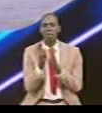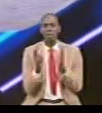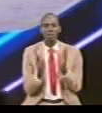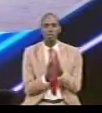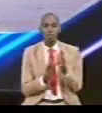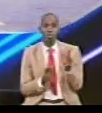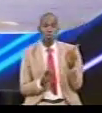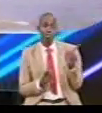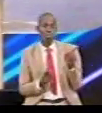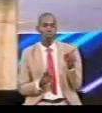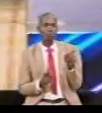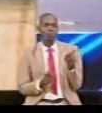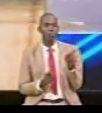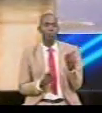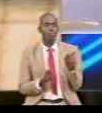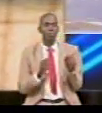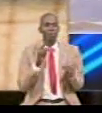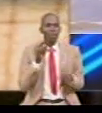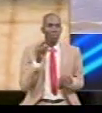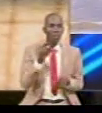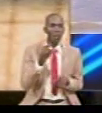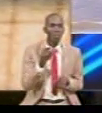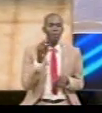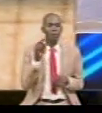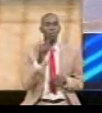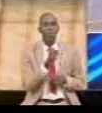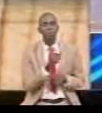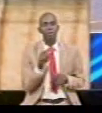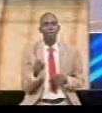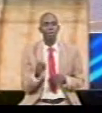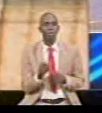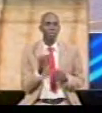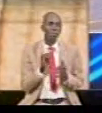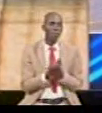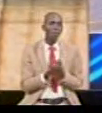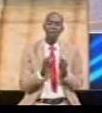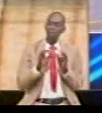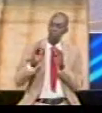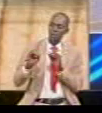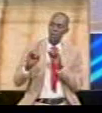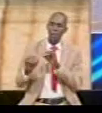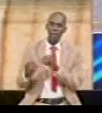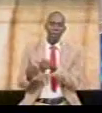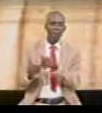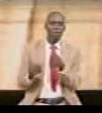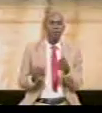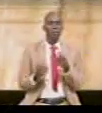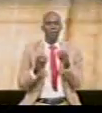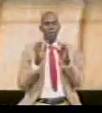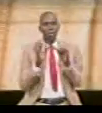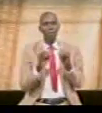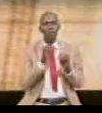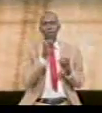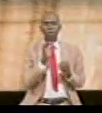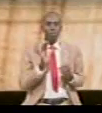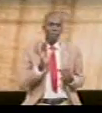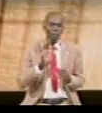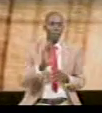21, thou therefore that teachest another, teachest not